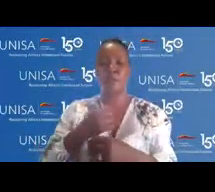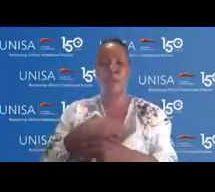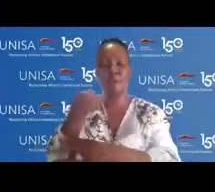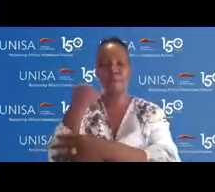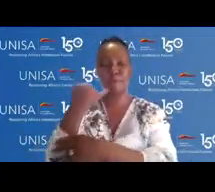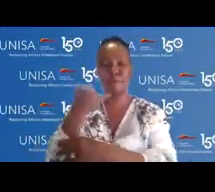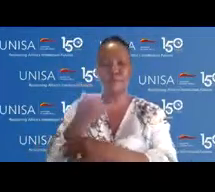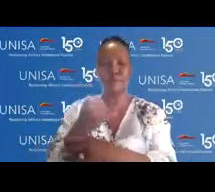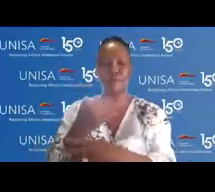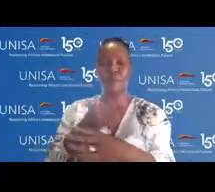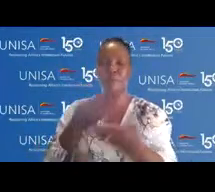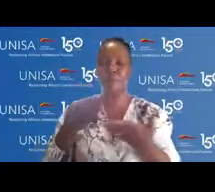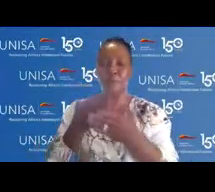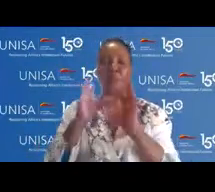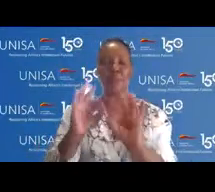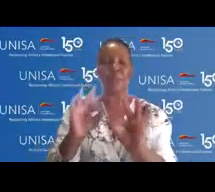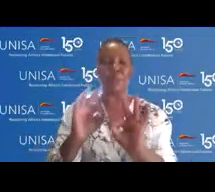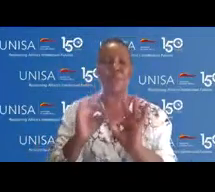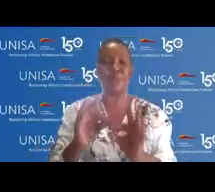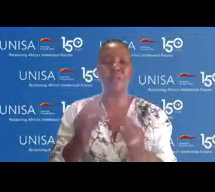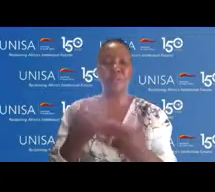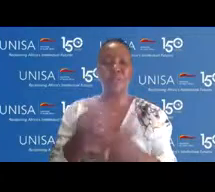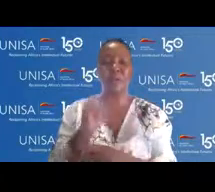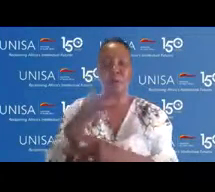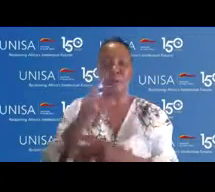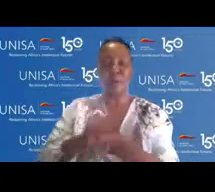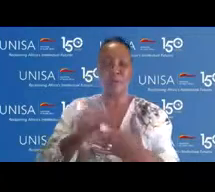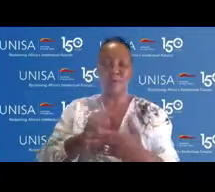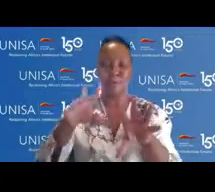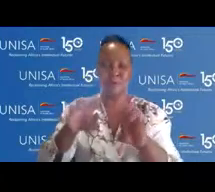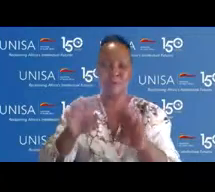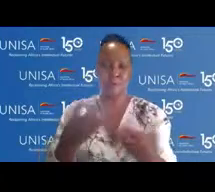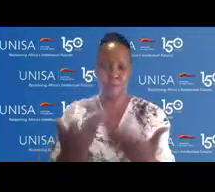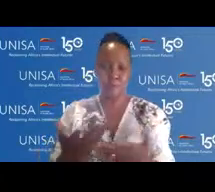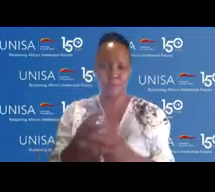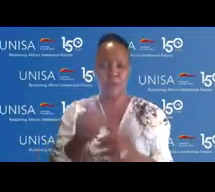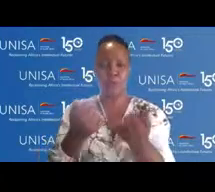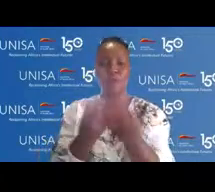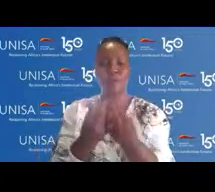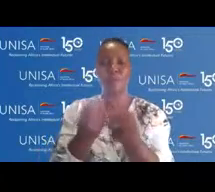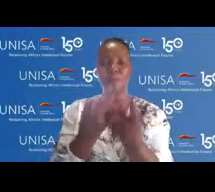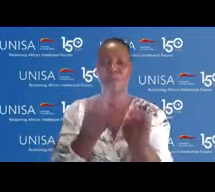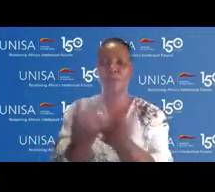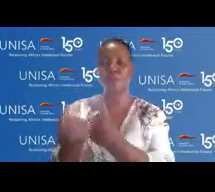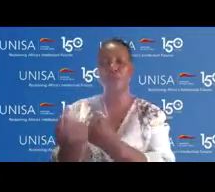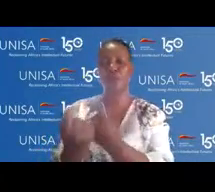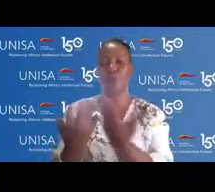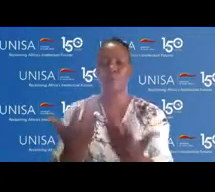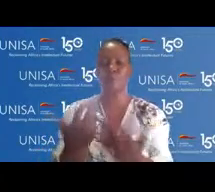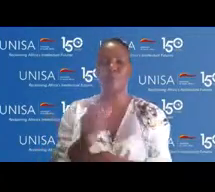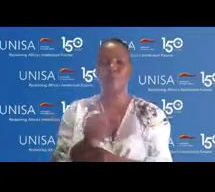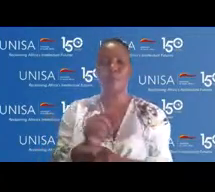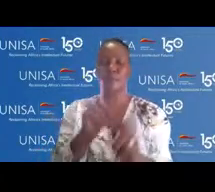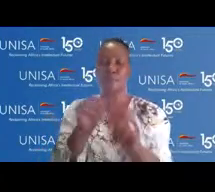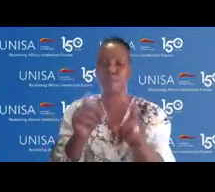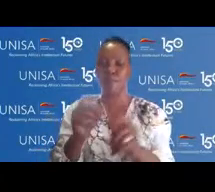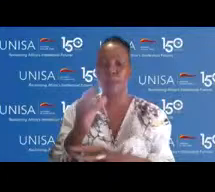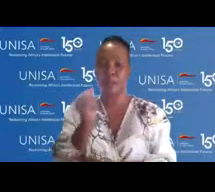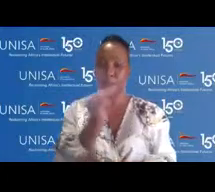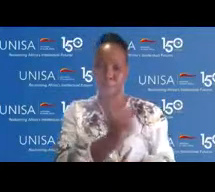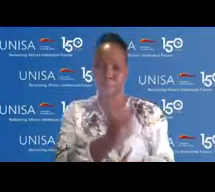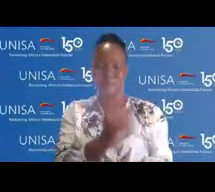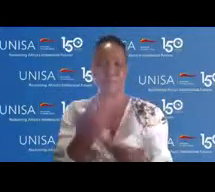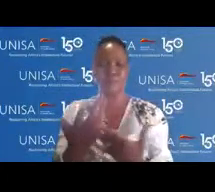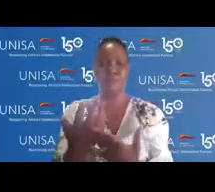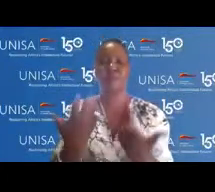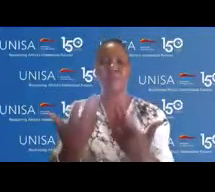performing. Let's say I'm going to write an exam, for example. That's a good thing to do. Then the question came in, okay, with regards